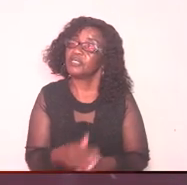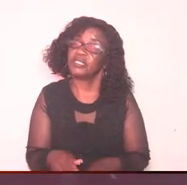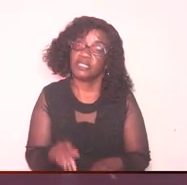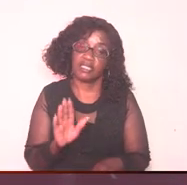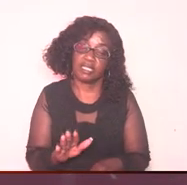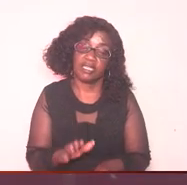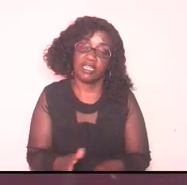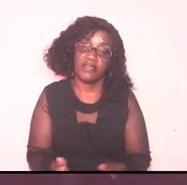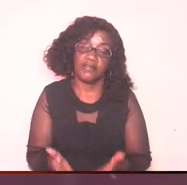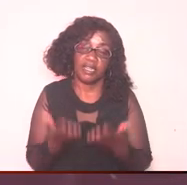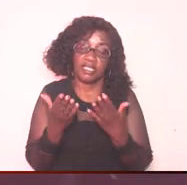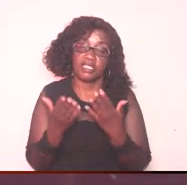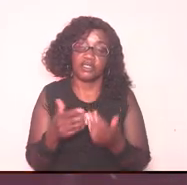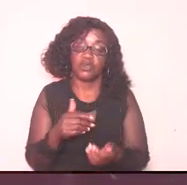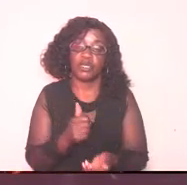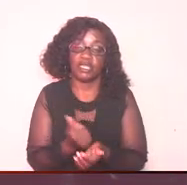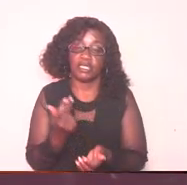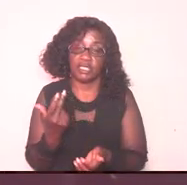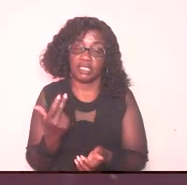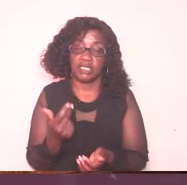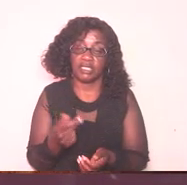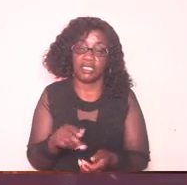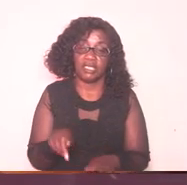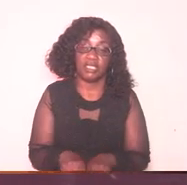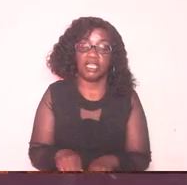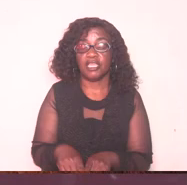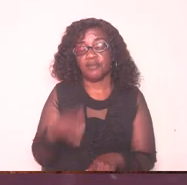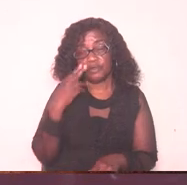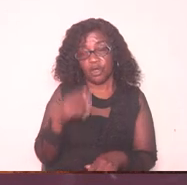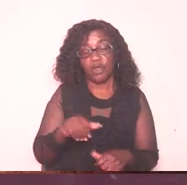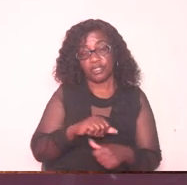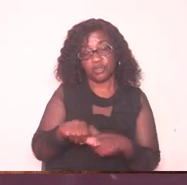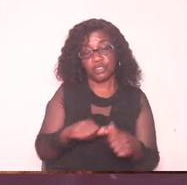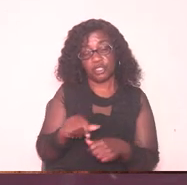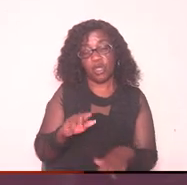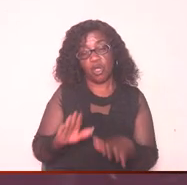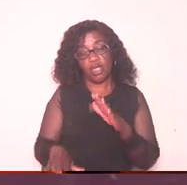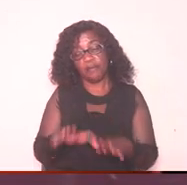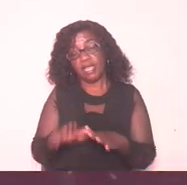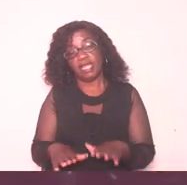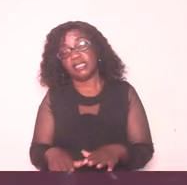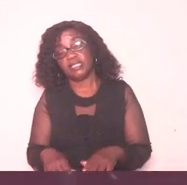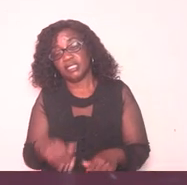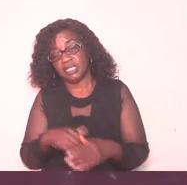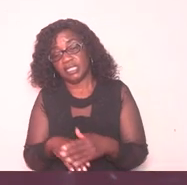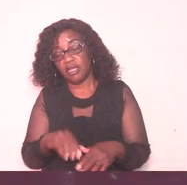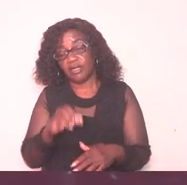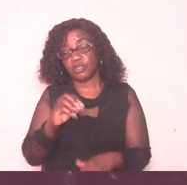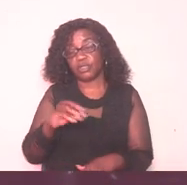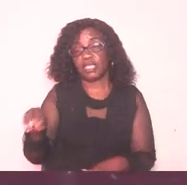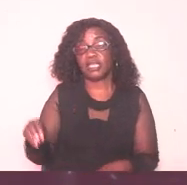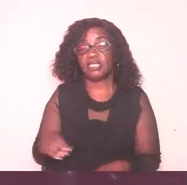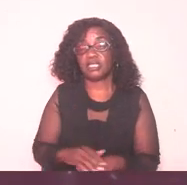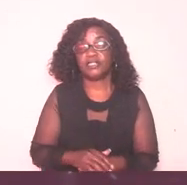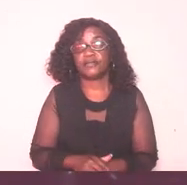if we raise this to 18, we are addressing some certain social imbalances that exist within our society. And